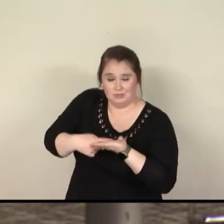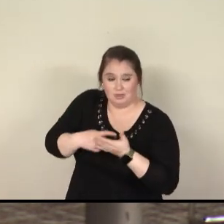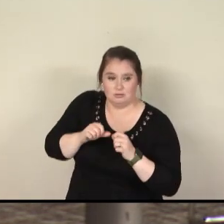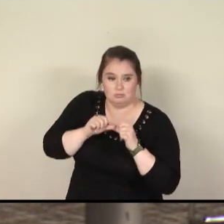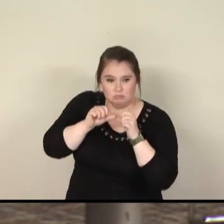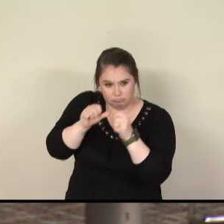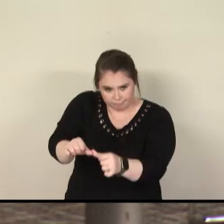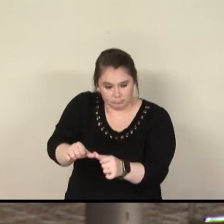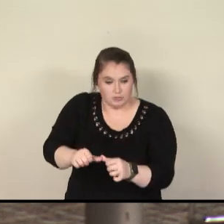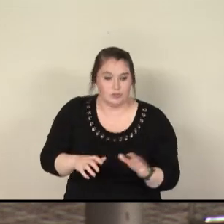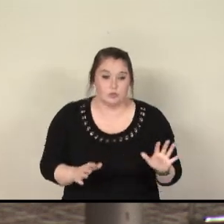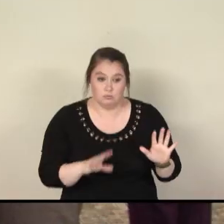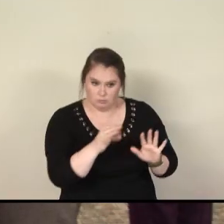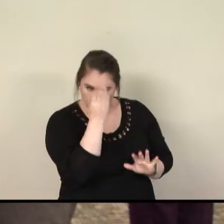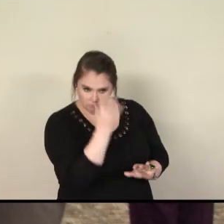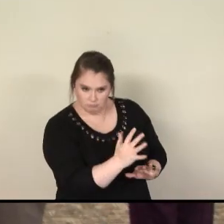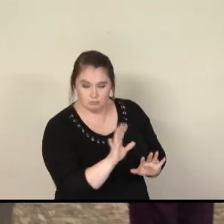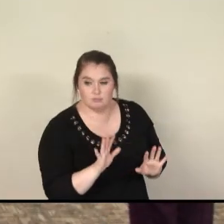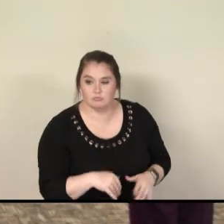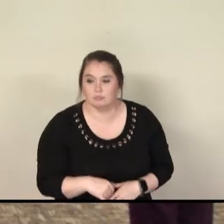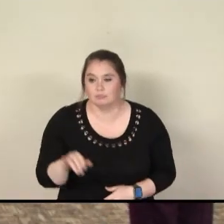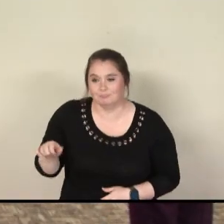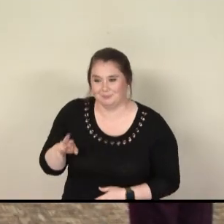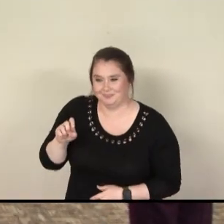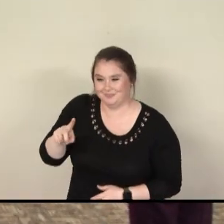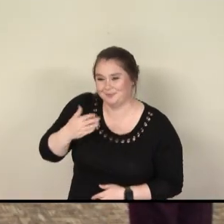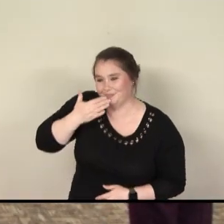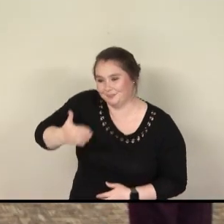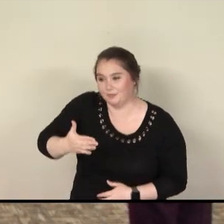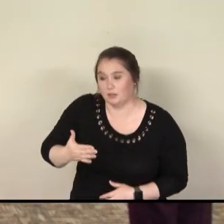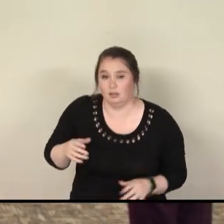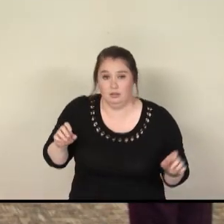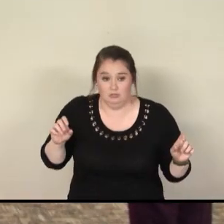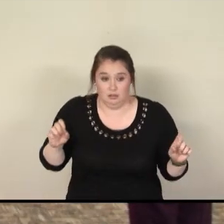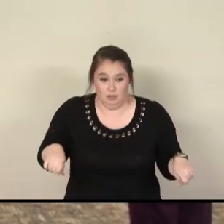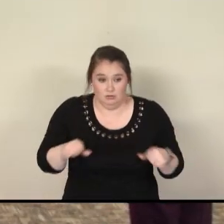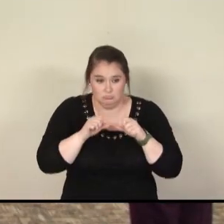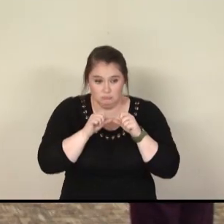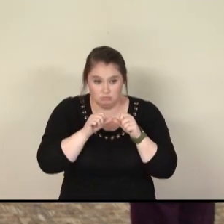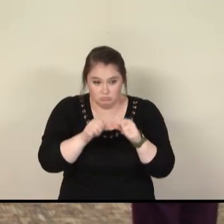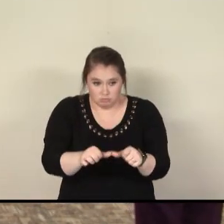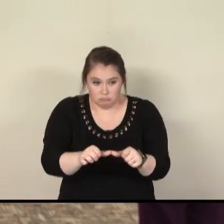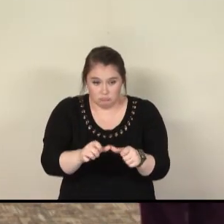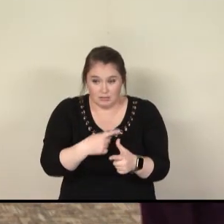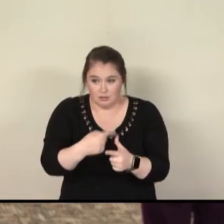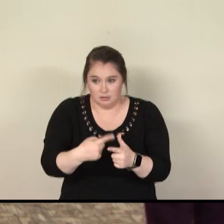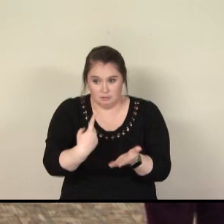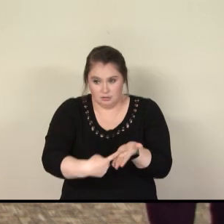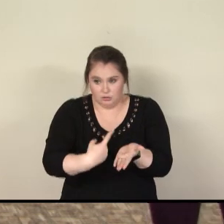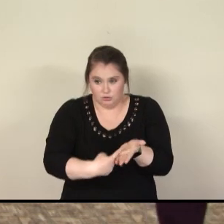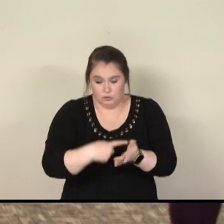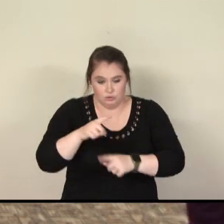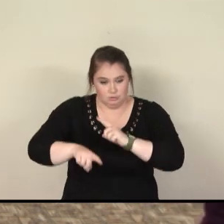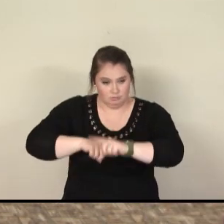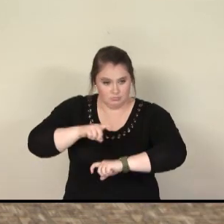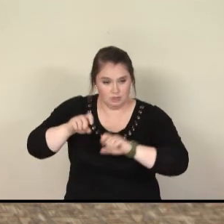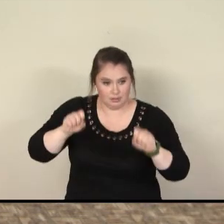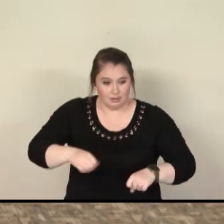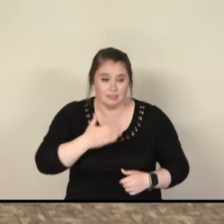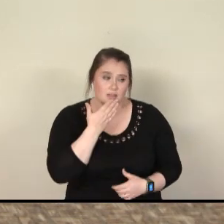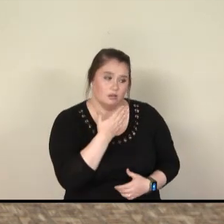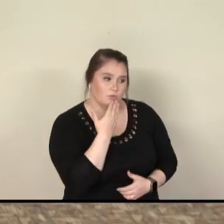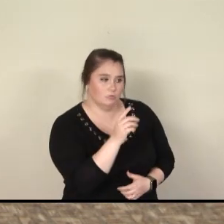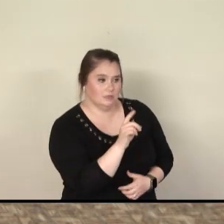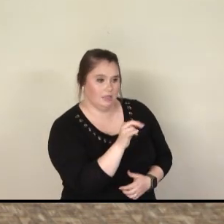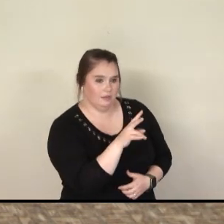So point well taken. Thank you, Jared. Yeah, let's, can we keep moving forward, and then we'll continue to have discussion. Thank you, Mr. Davis and